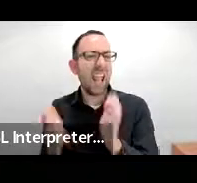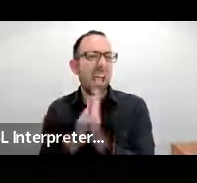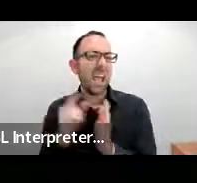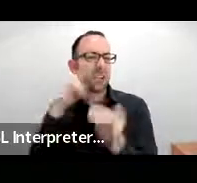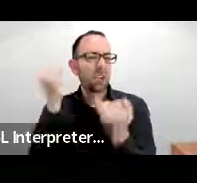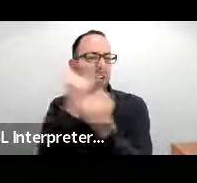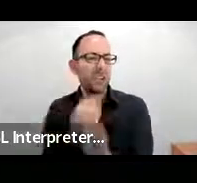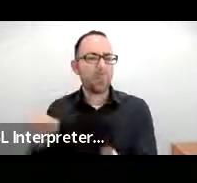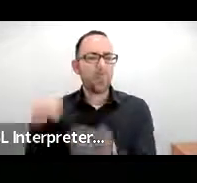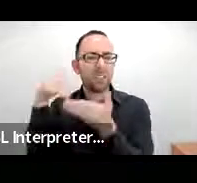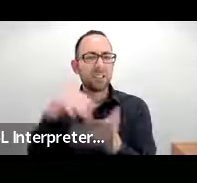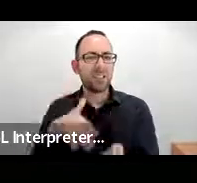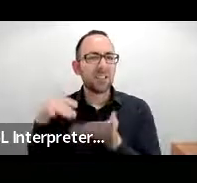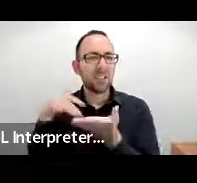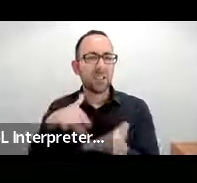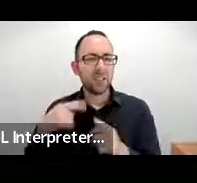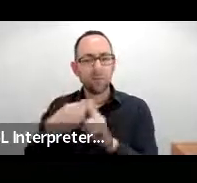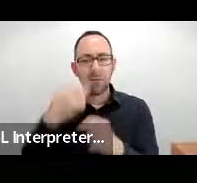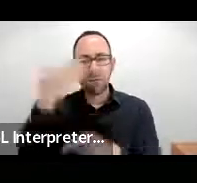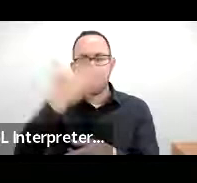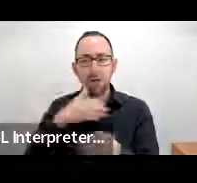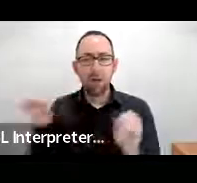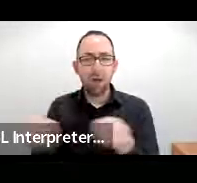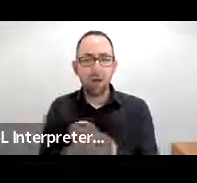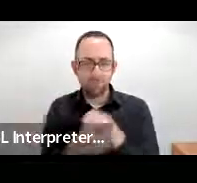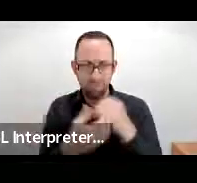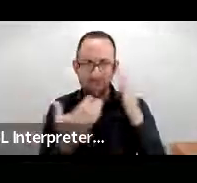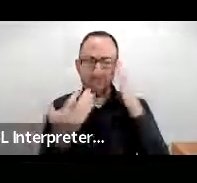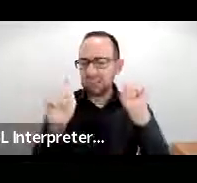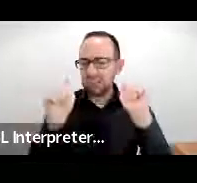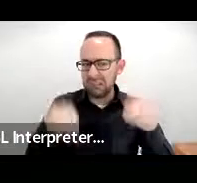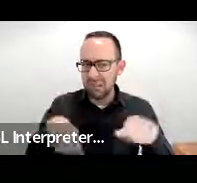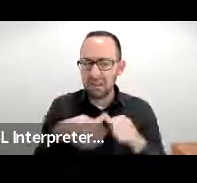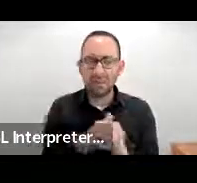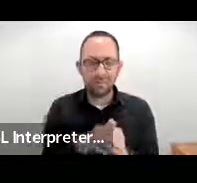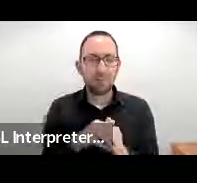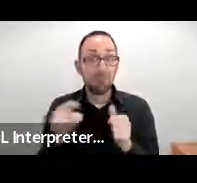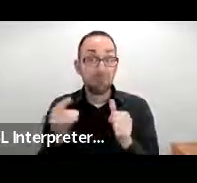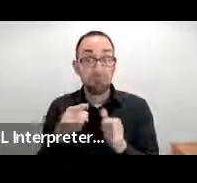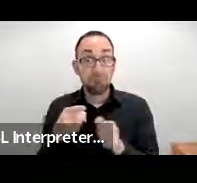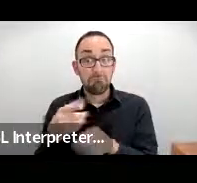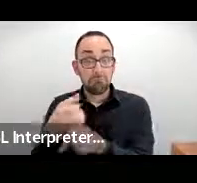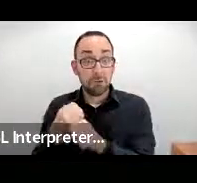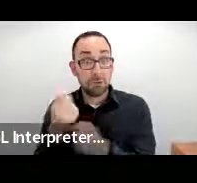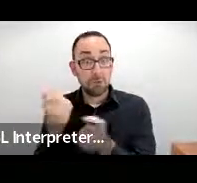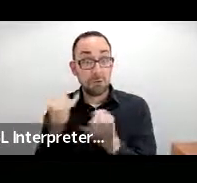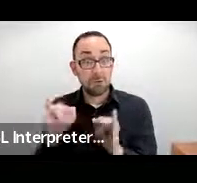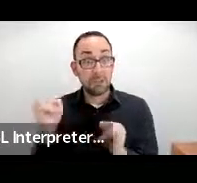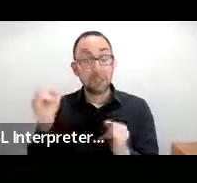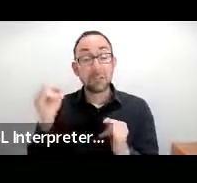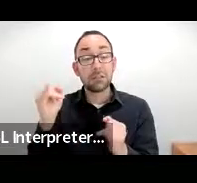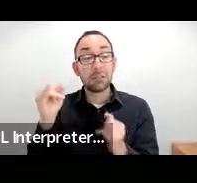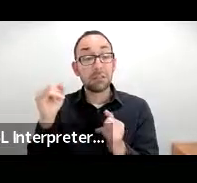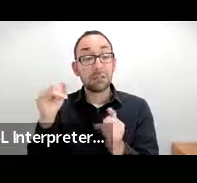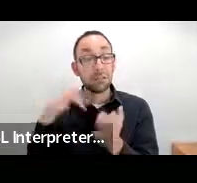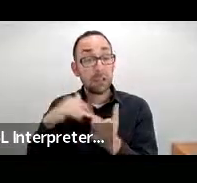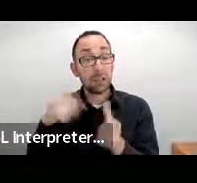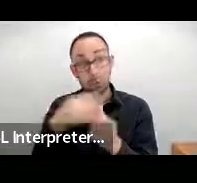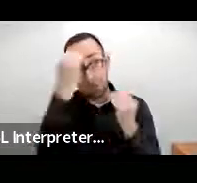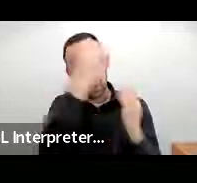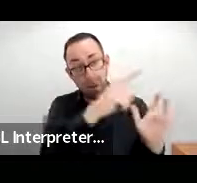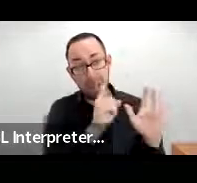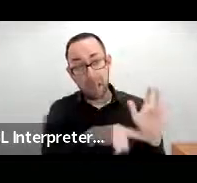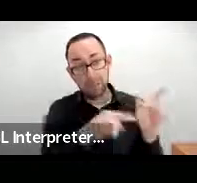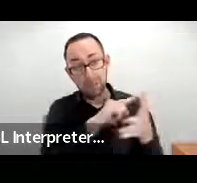independent study from the front office, and they would report the absence, and then we would provide